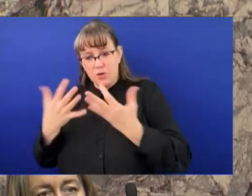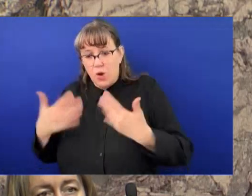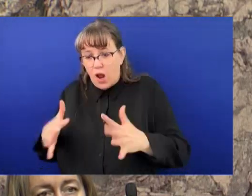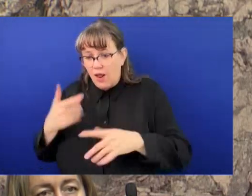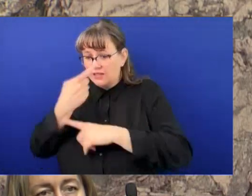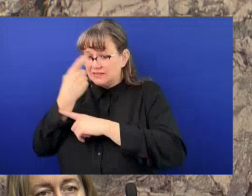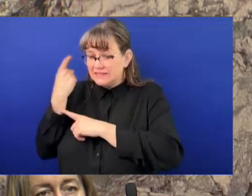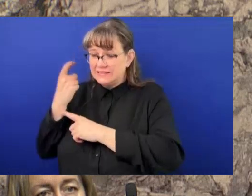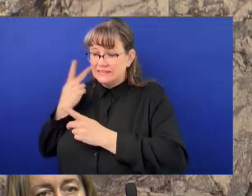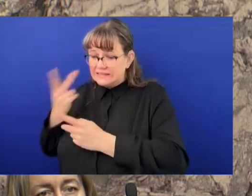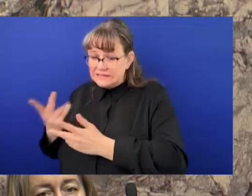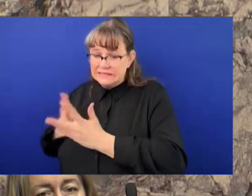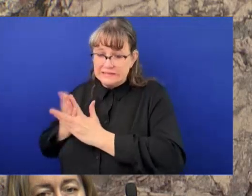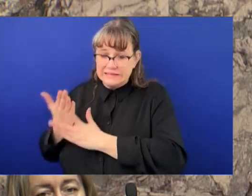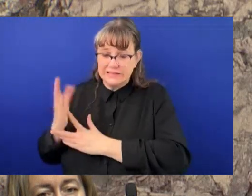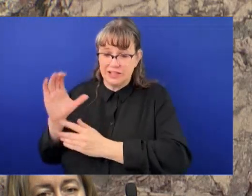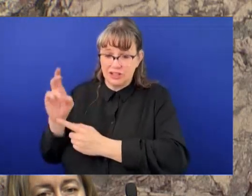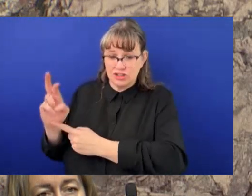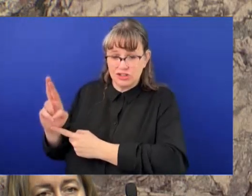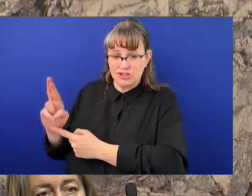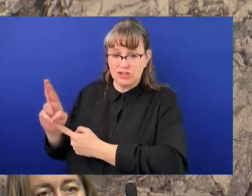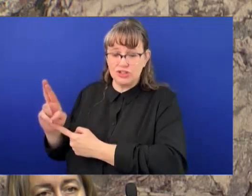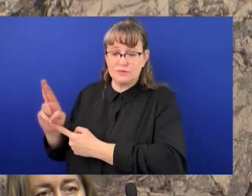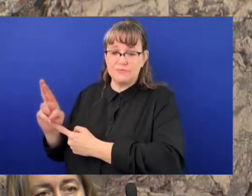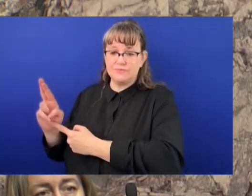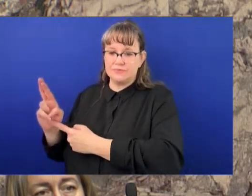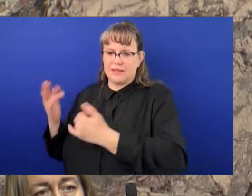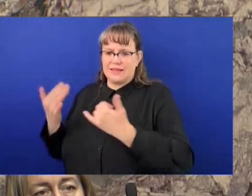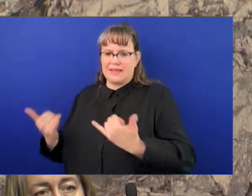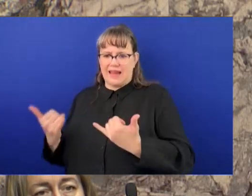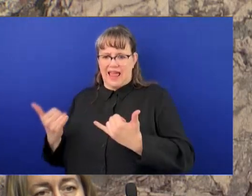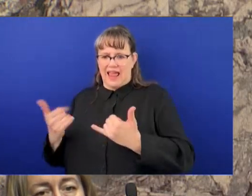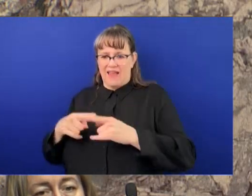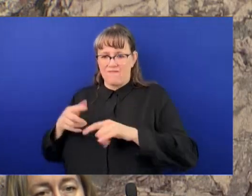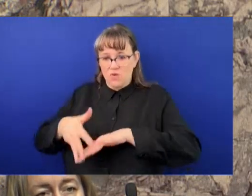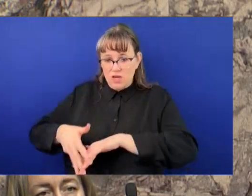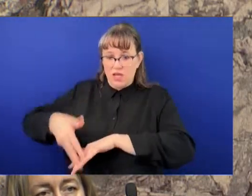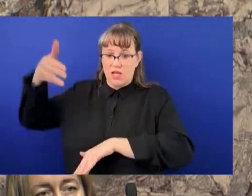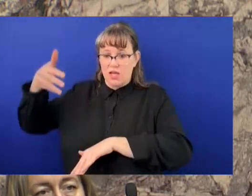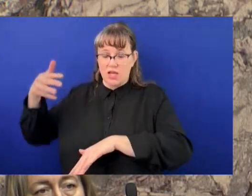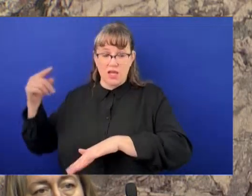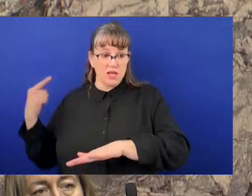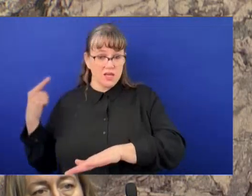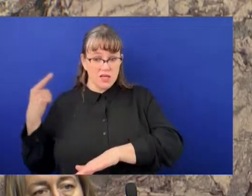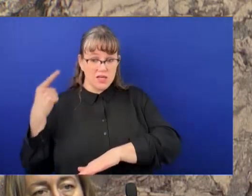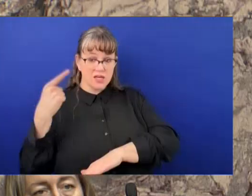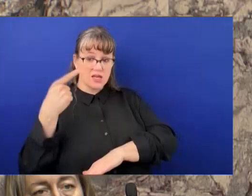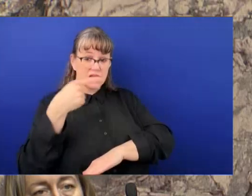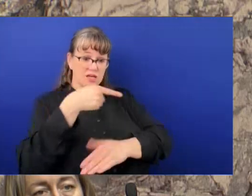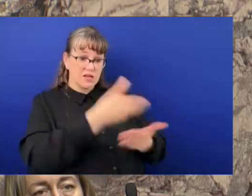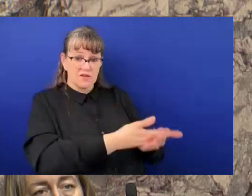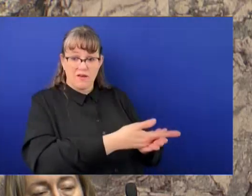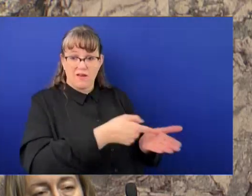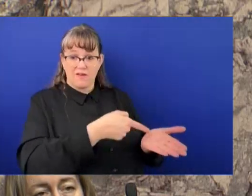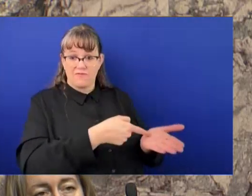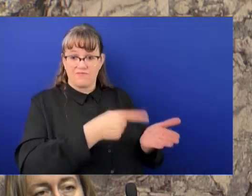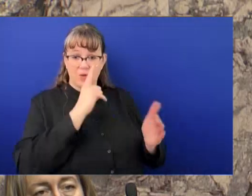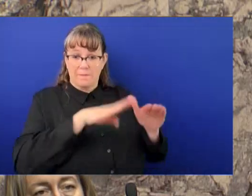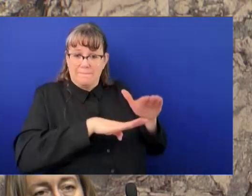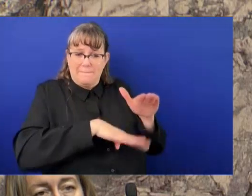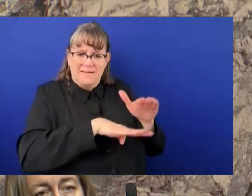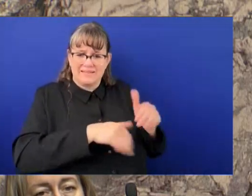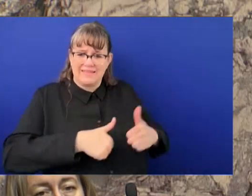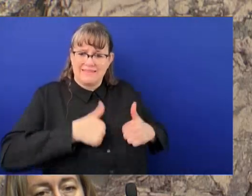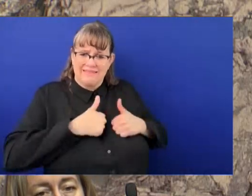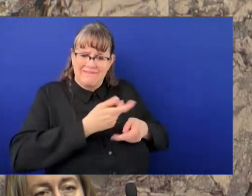lives and endure treacherous travels just to receive the basic life care that they should have close to home? Will